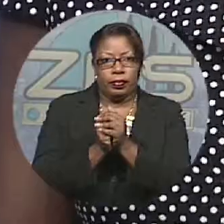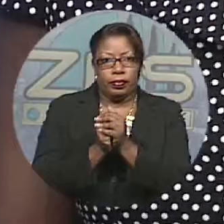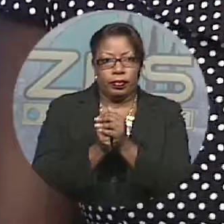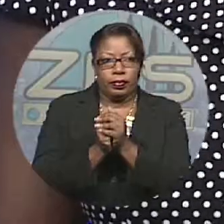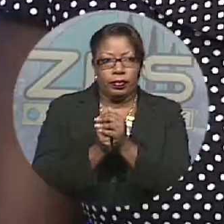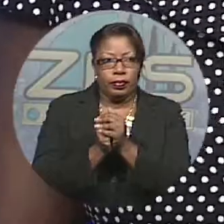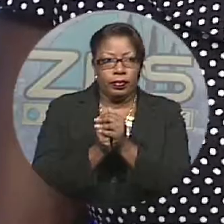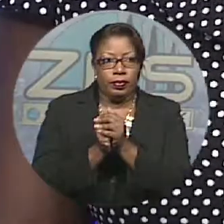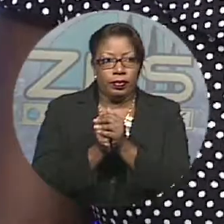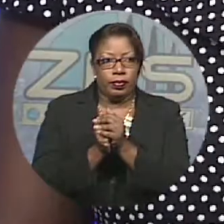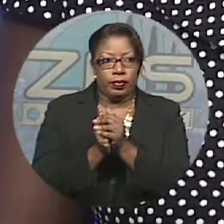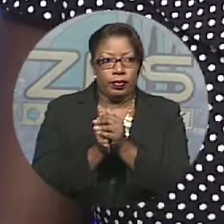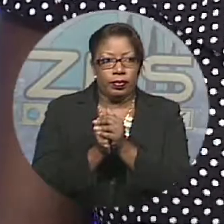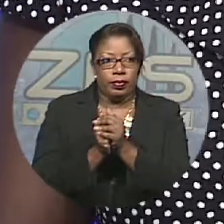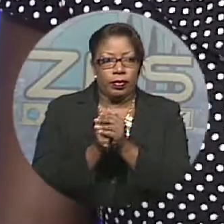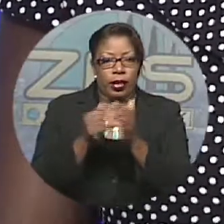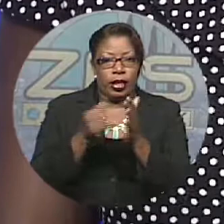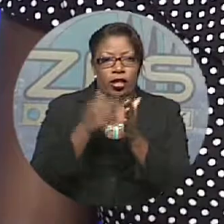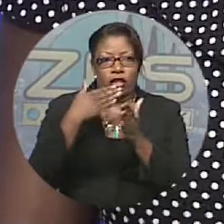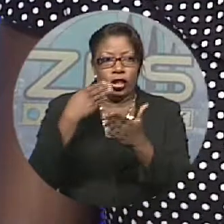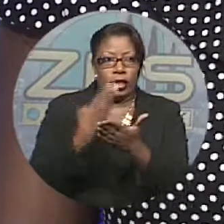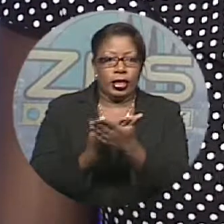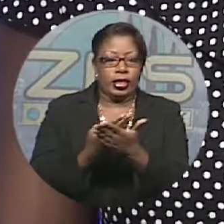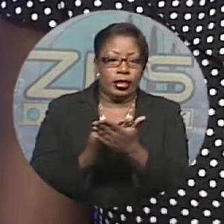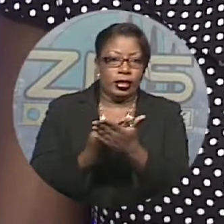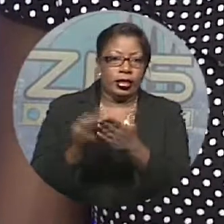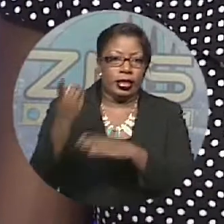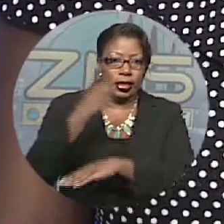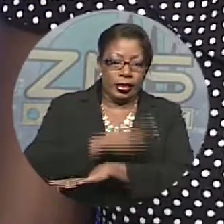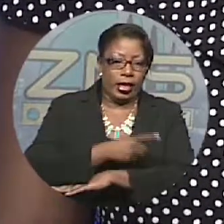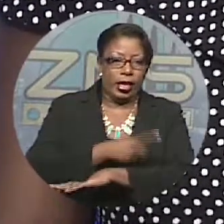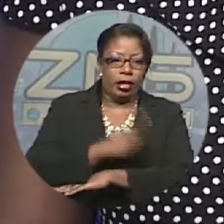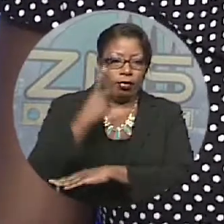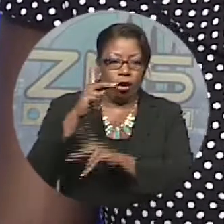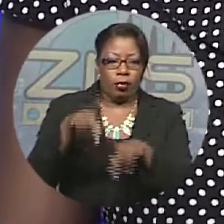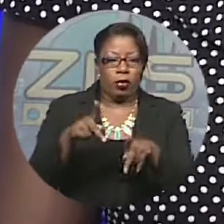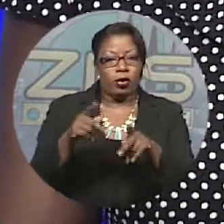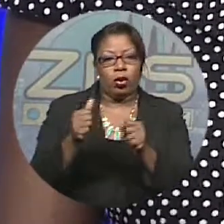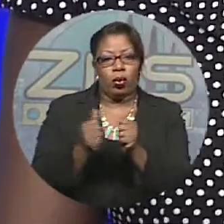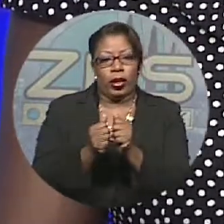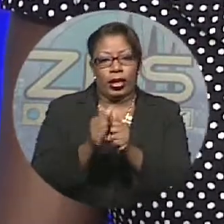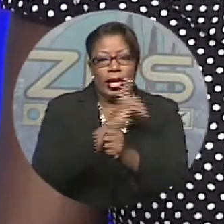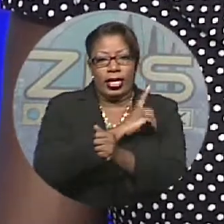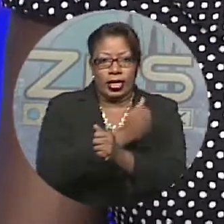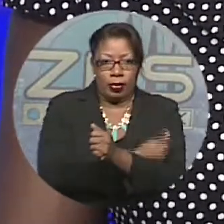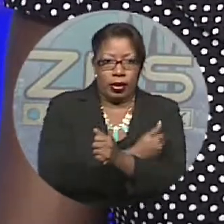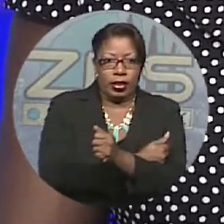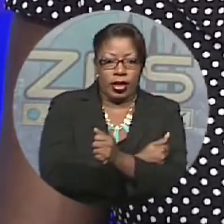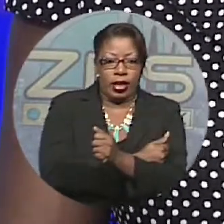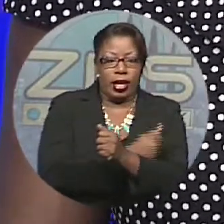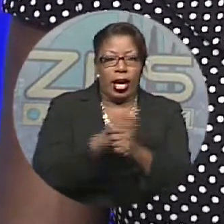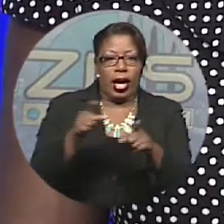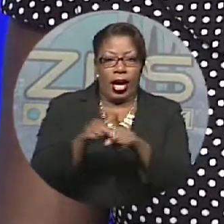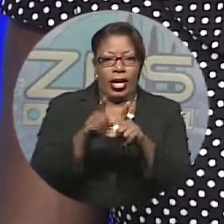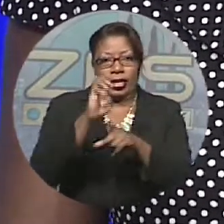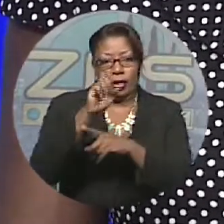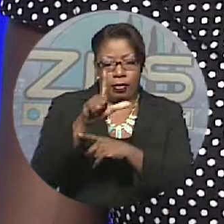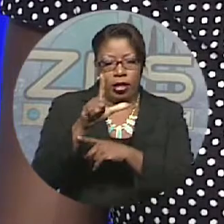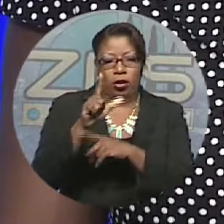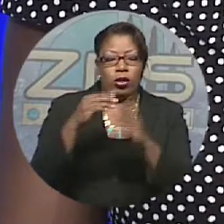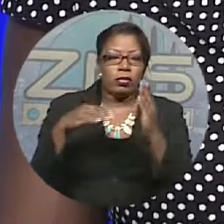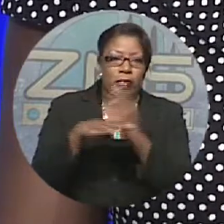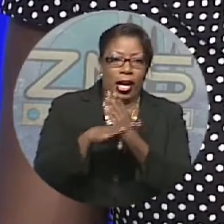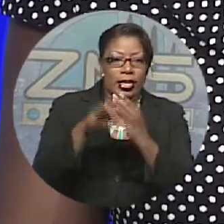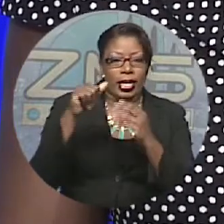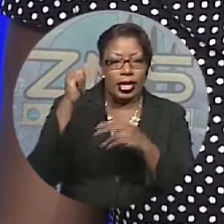News. It was a banner day for people living with disabilities in the Bahamas as an historic bill was passed in Parliament to